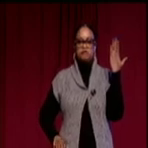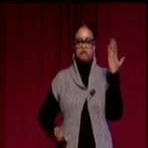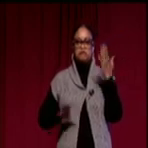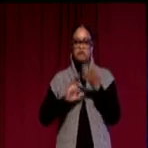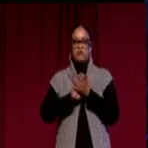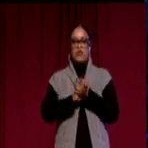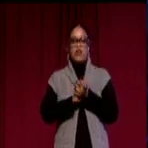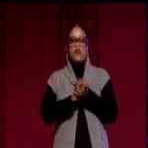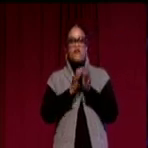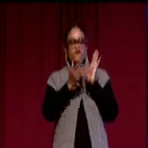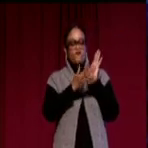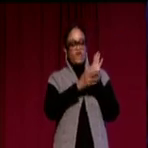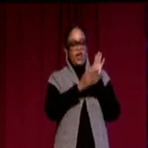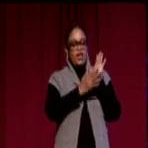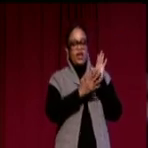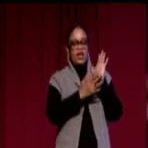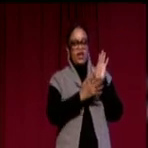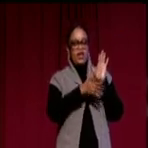Emmanuel's